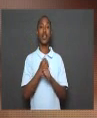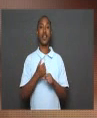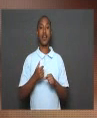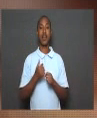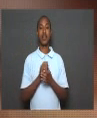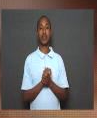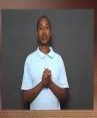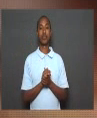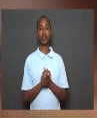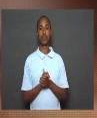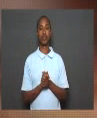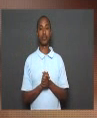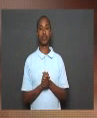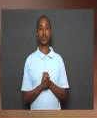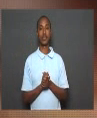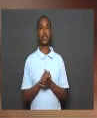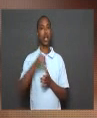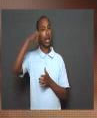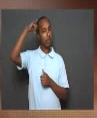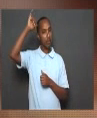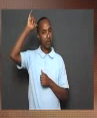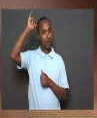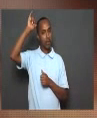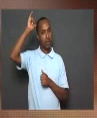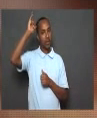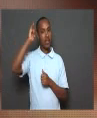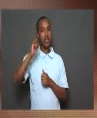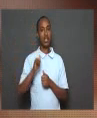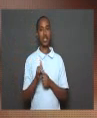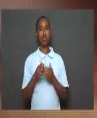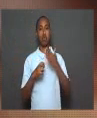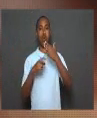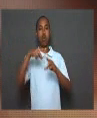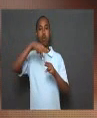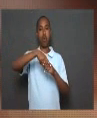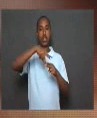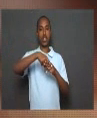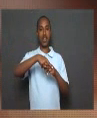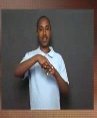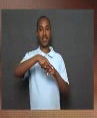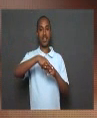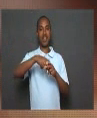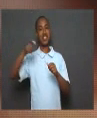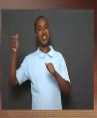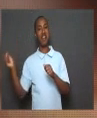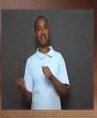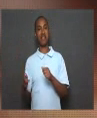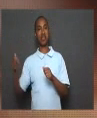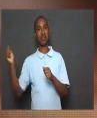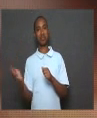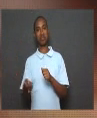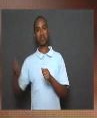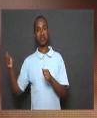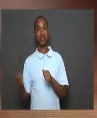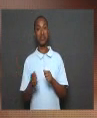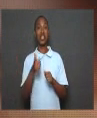livestock accessories, such as saddles, leads, and whips, as well as other